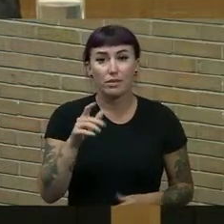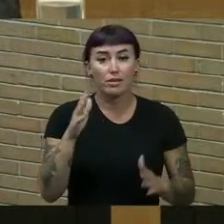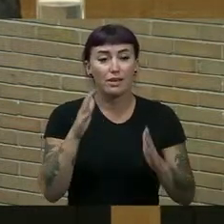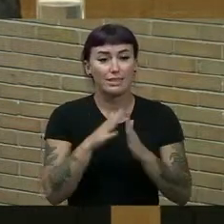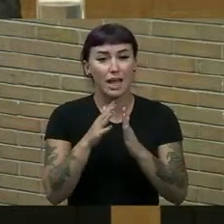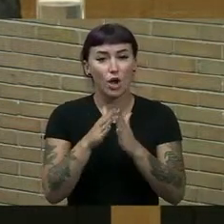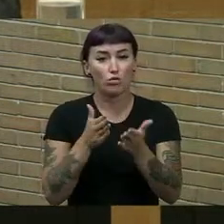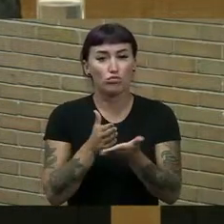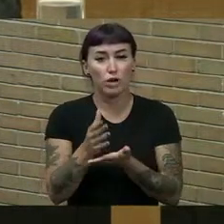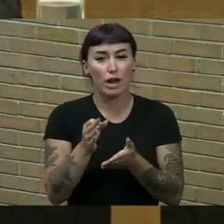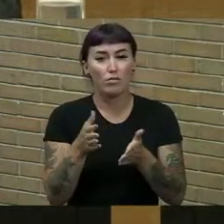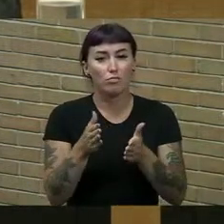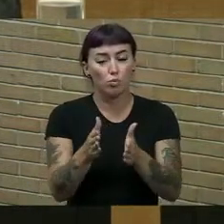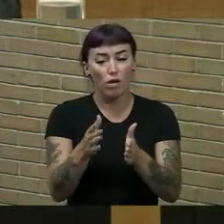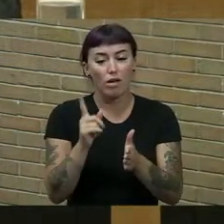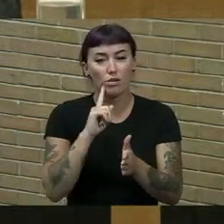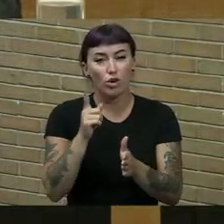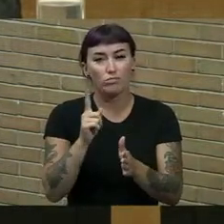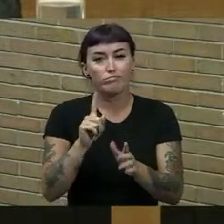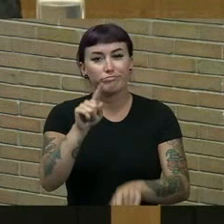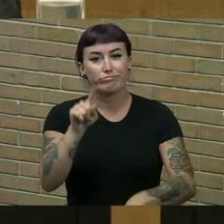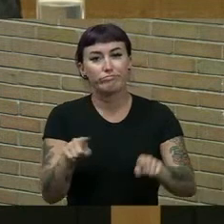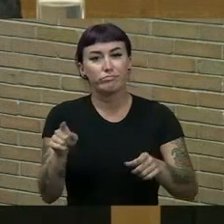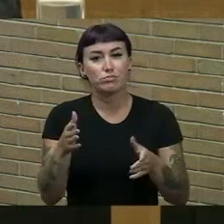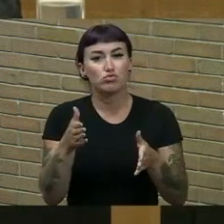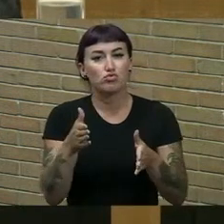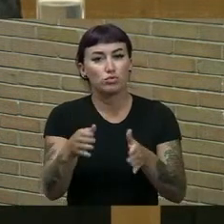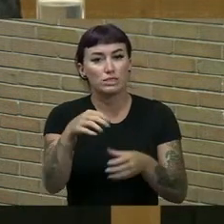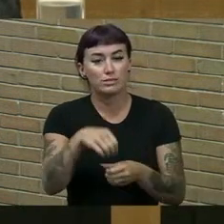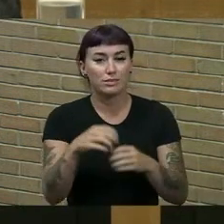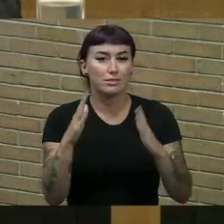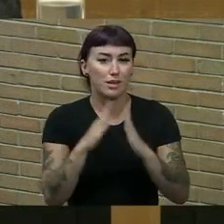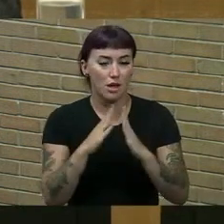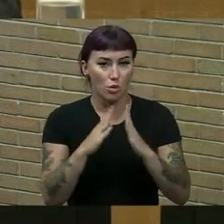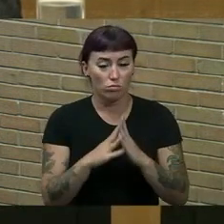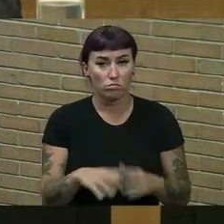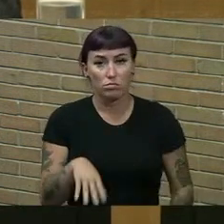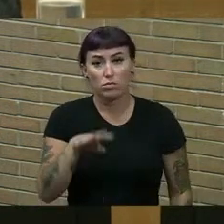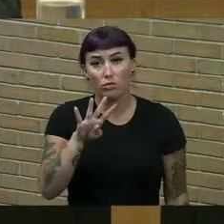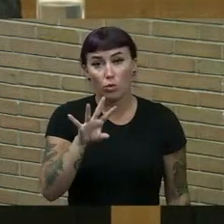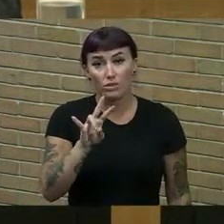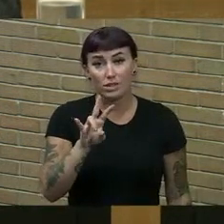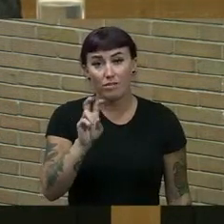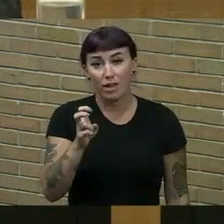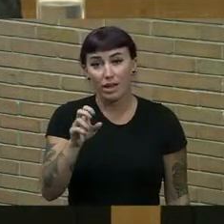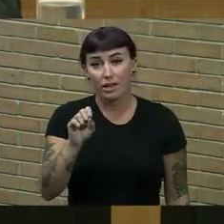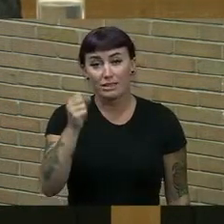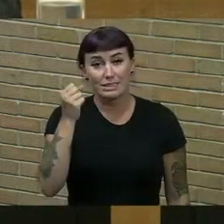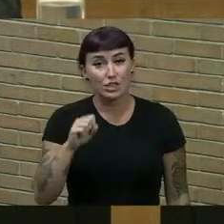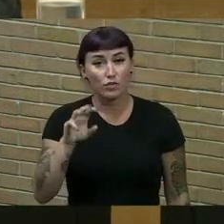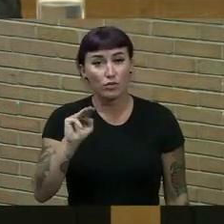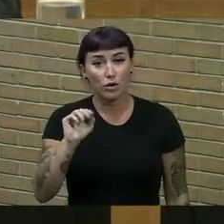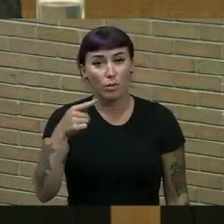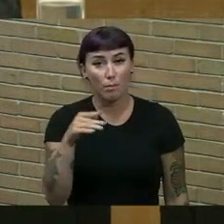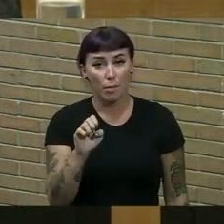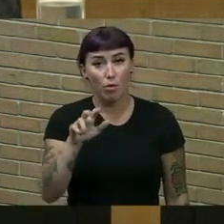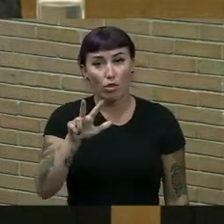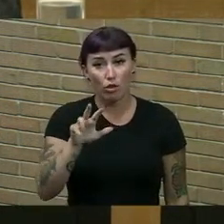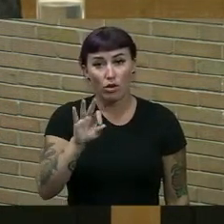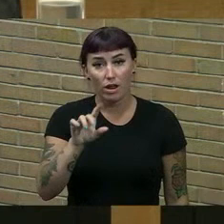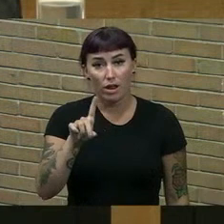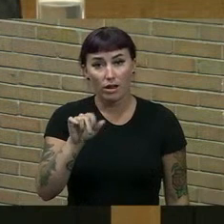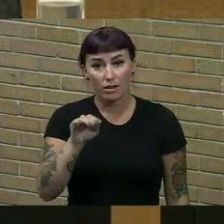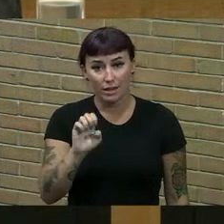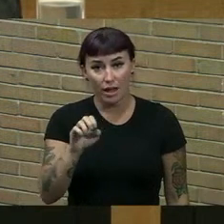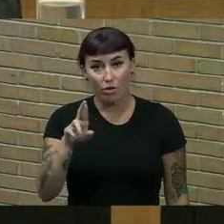right-of-way along various streets in town. A 47-inch silver maple at 39 Dale Road, a